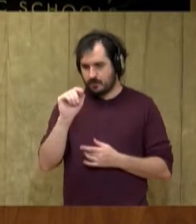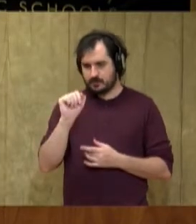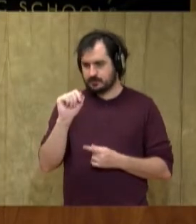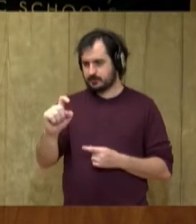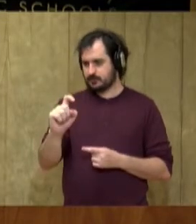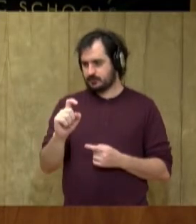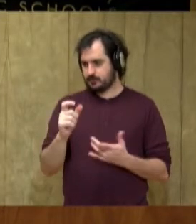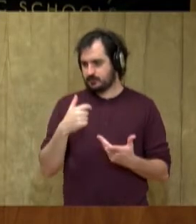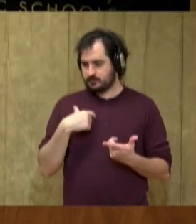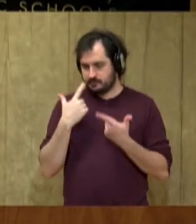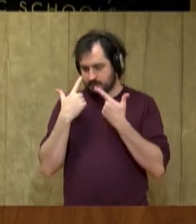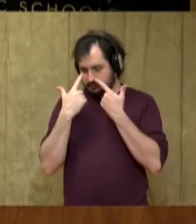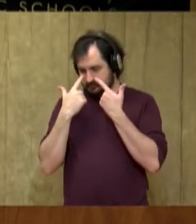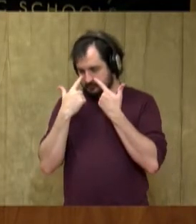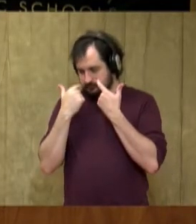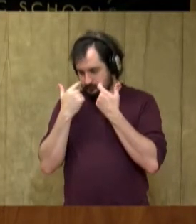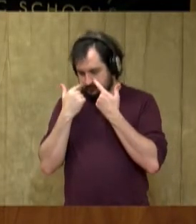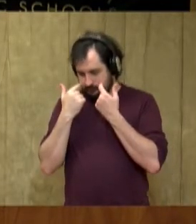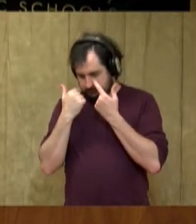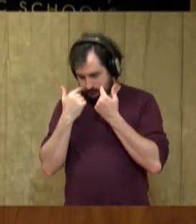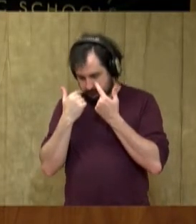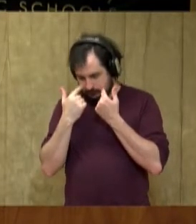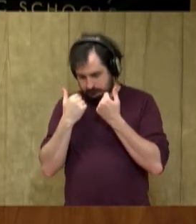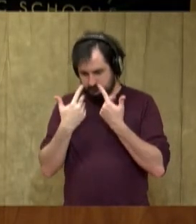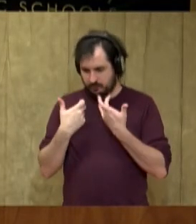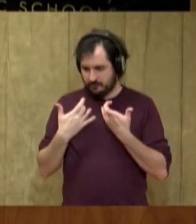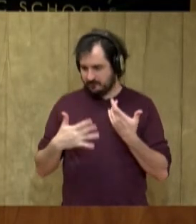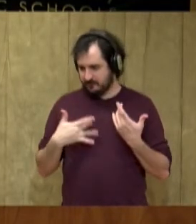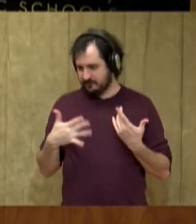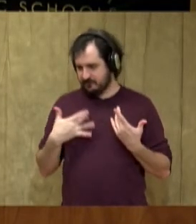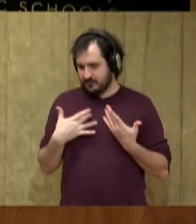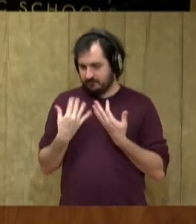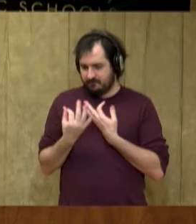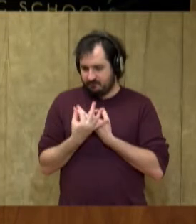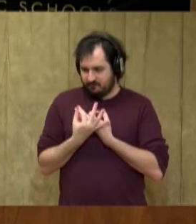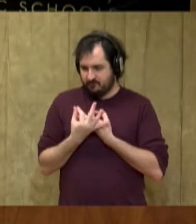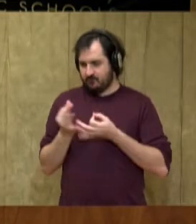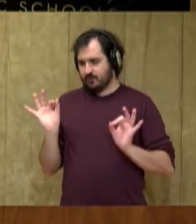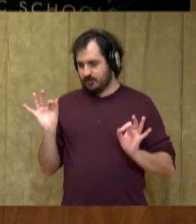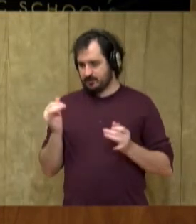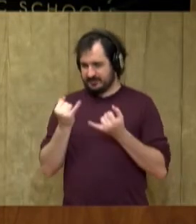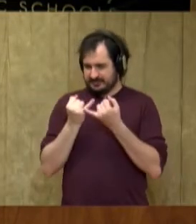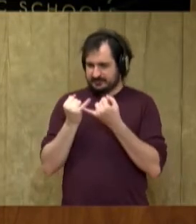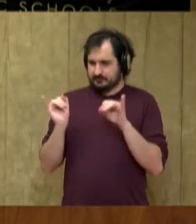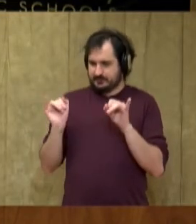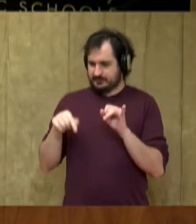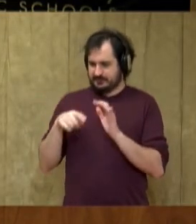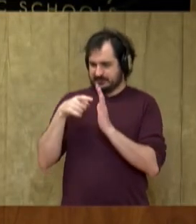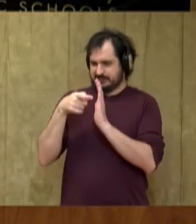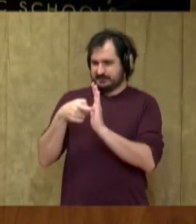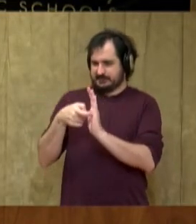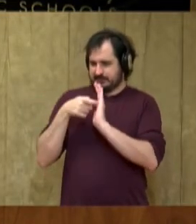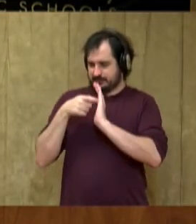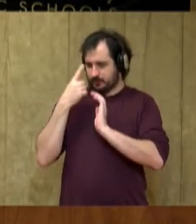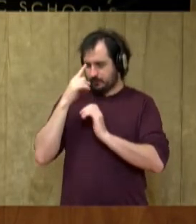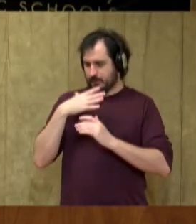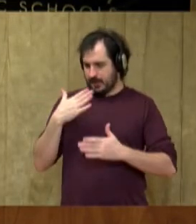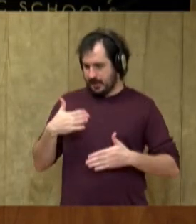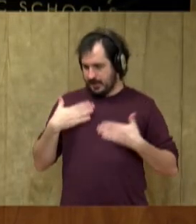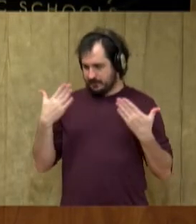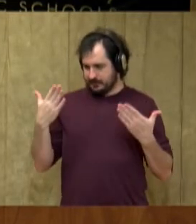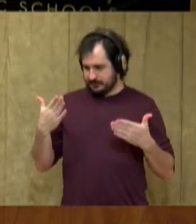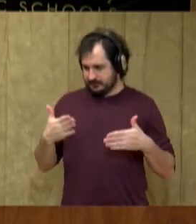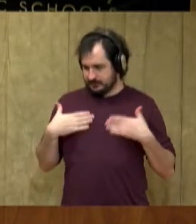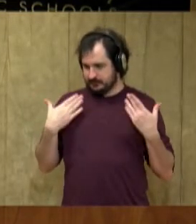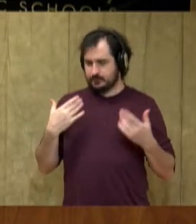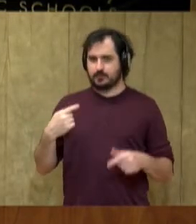to feel freedom for the first time. Independence is necessary for my happiness, he told his friend.